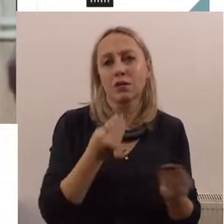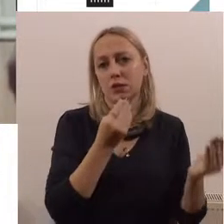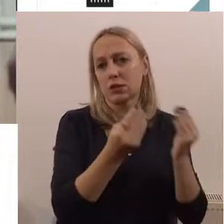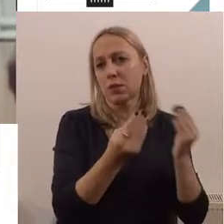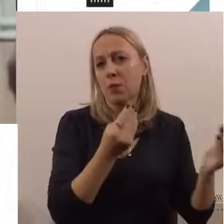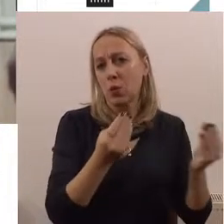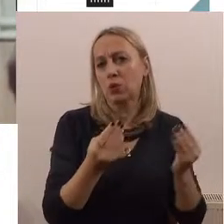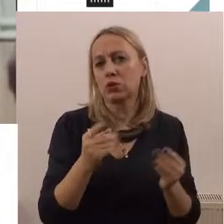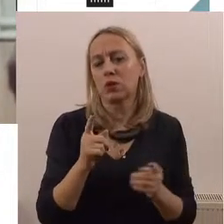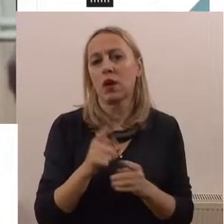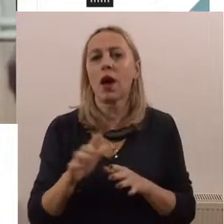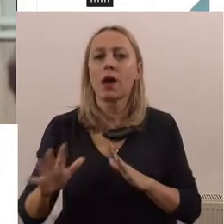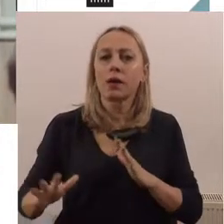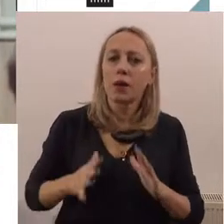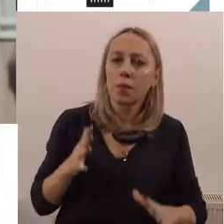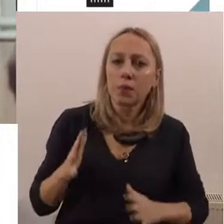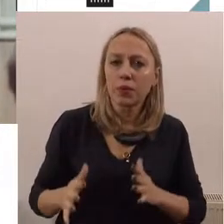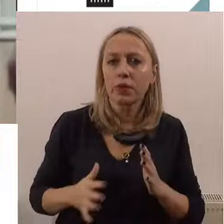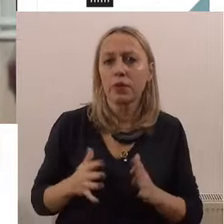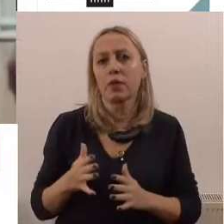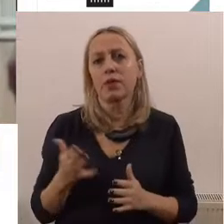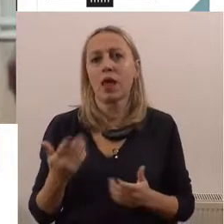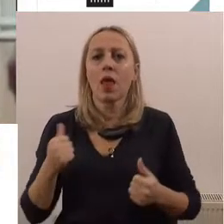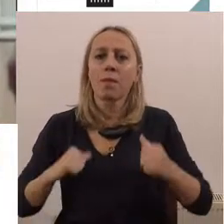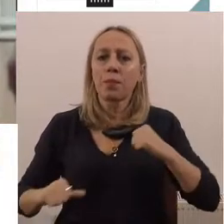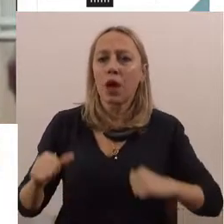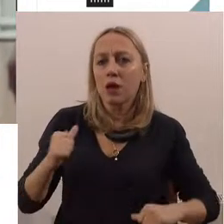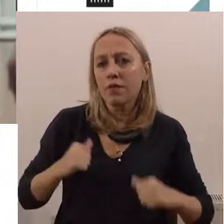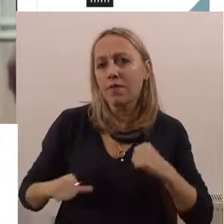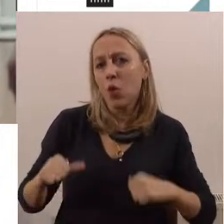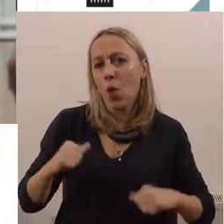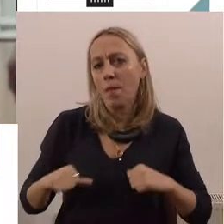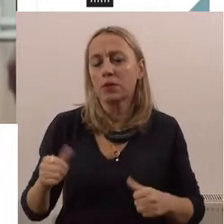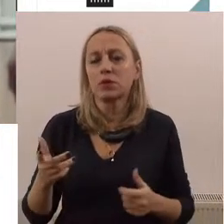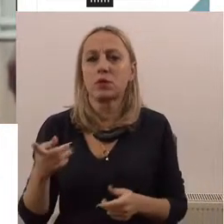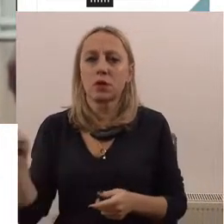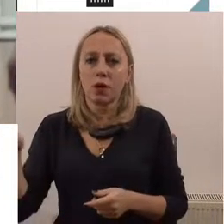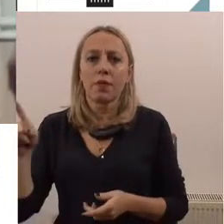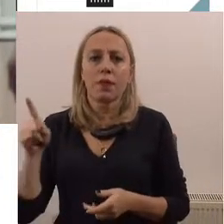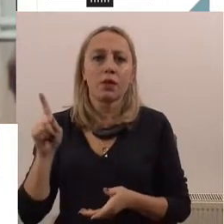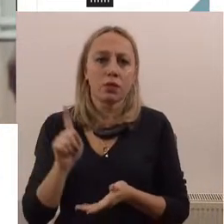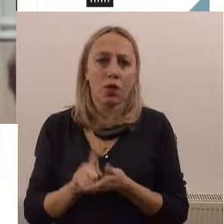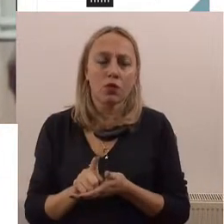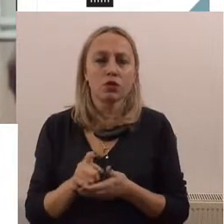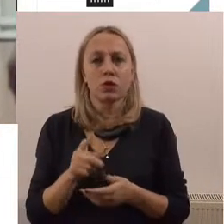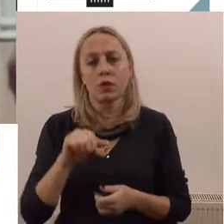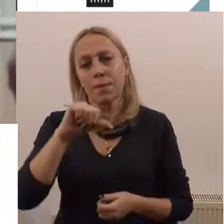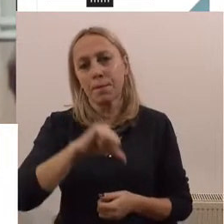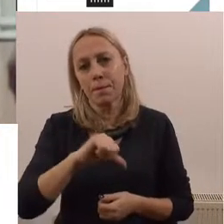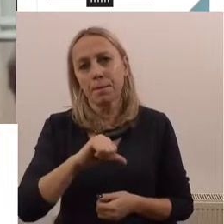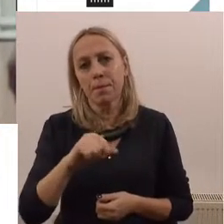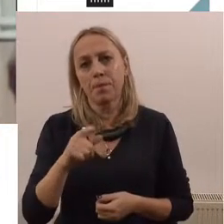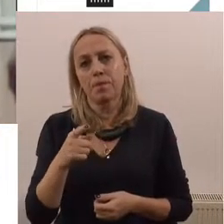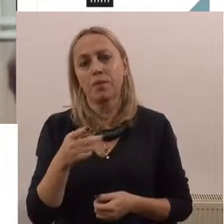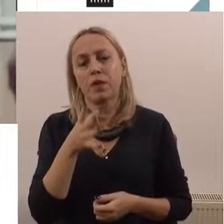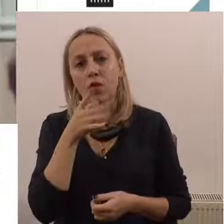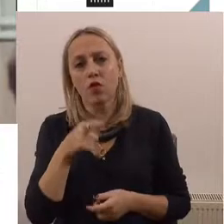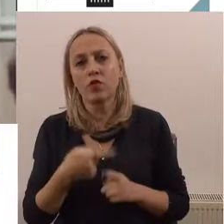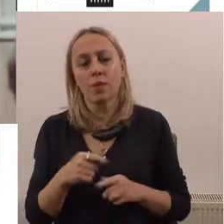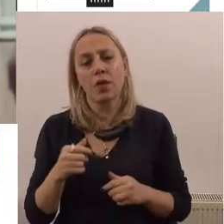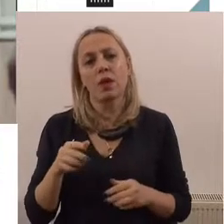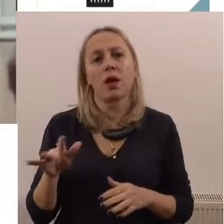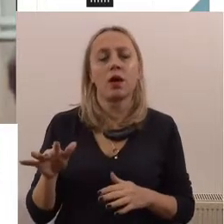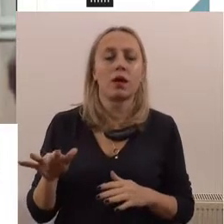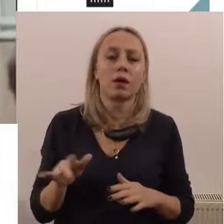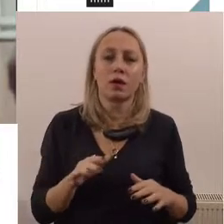in terms of rules. If there is a performance, for example, in a certain hall, then the